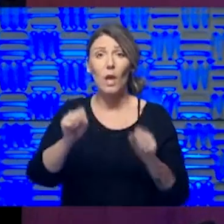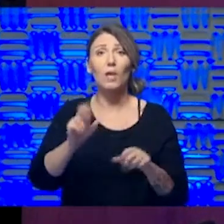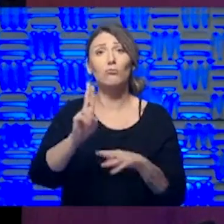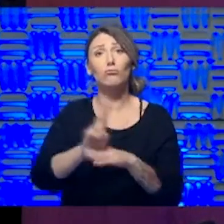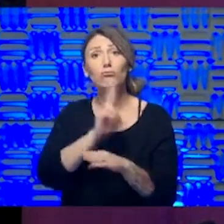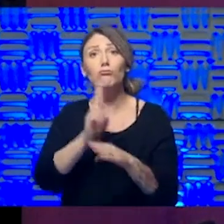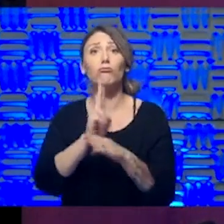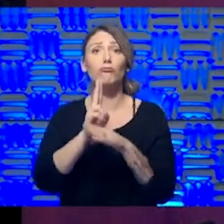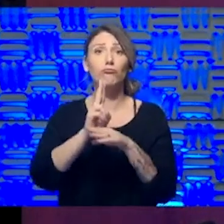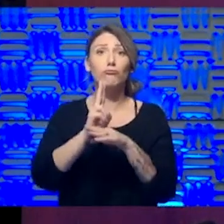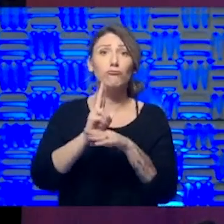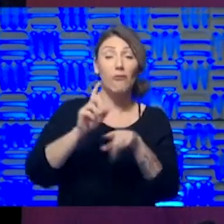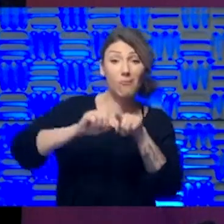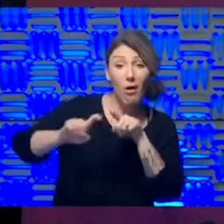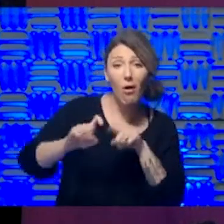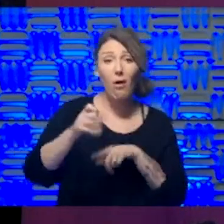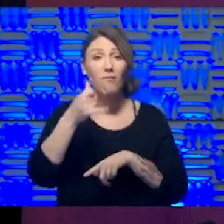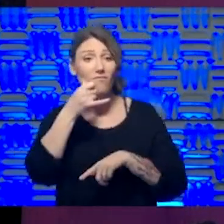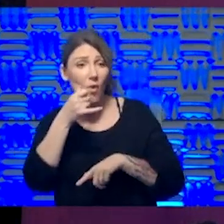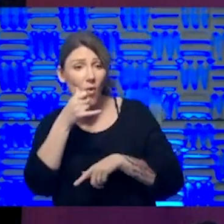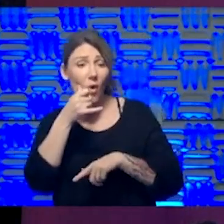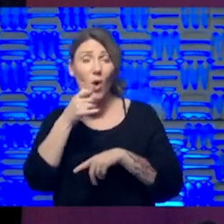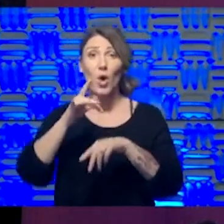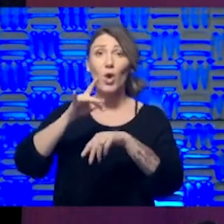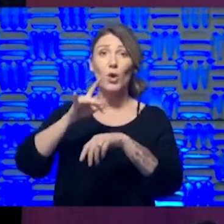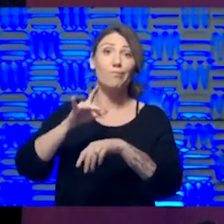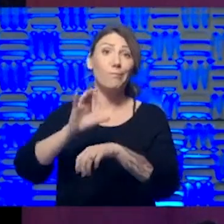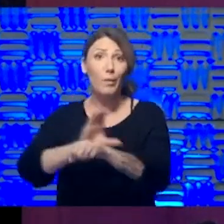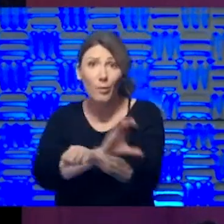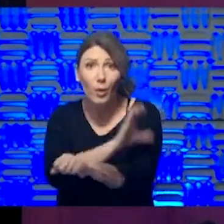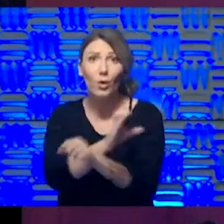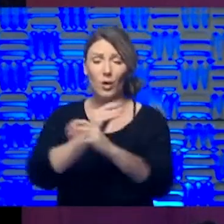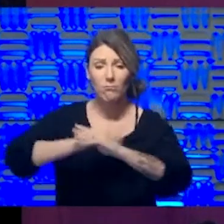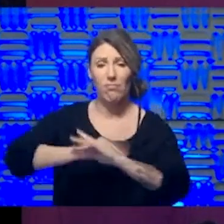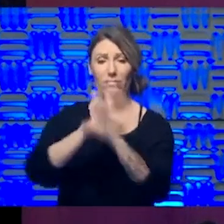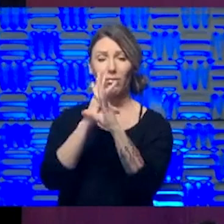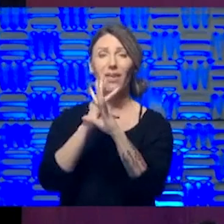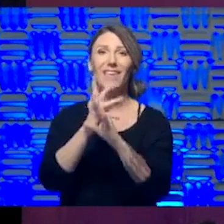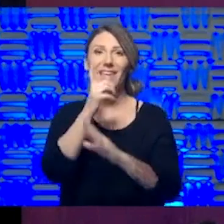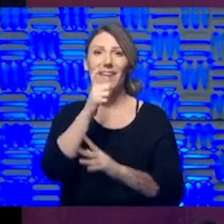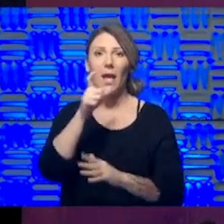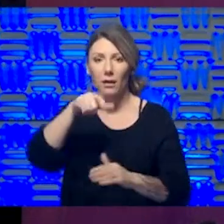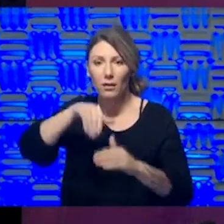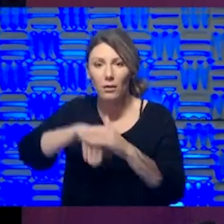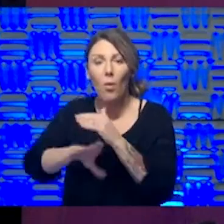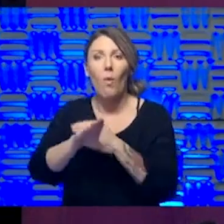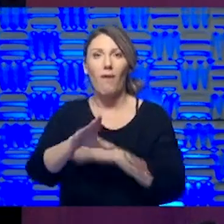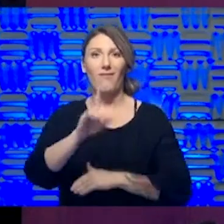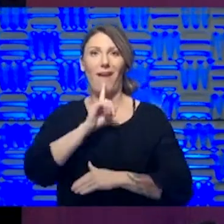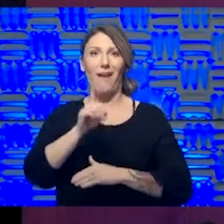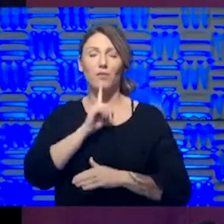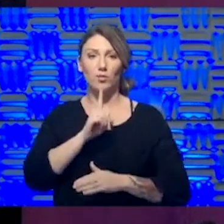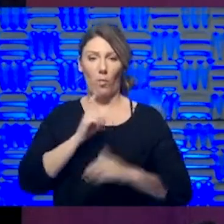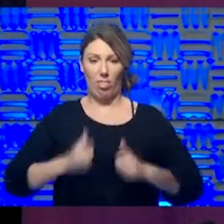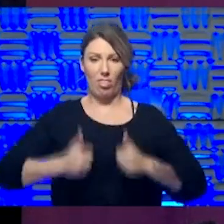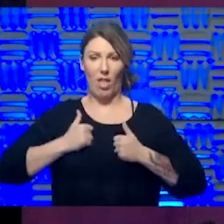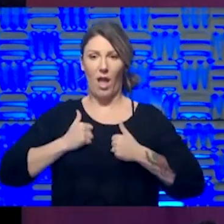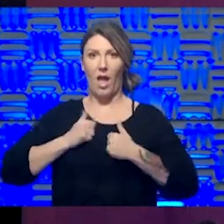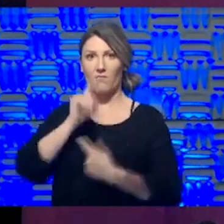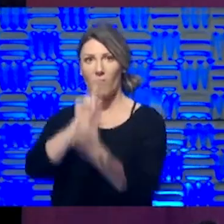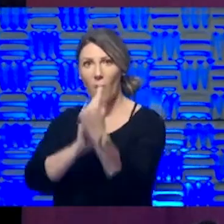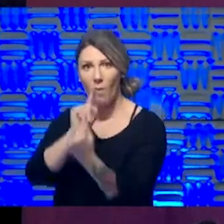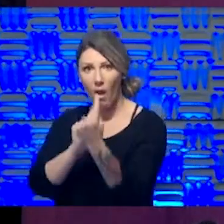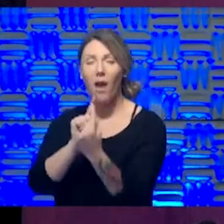by video or by the computer instead of having to come in person. We've really ramped up that effort throughout the health system and throughout the Cancer